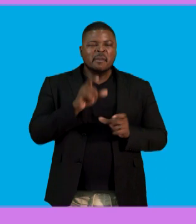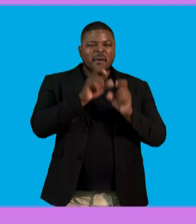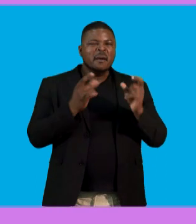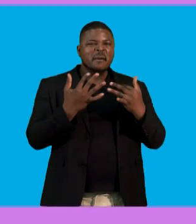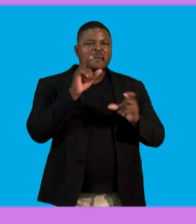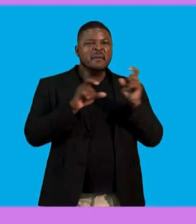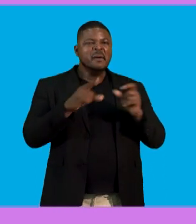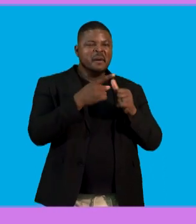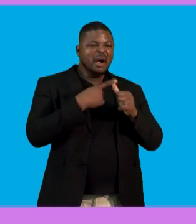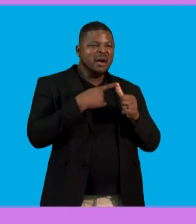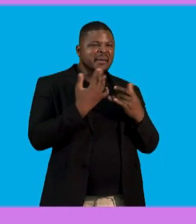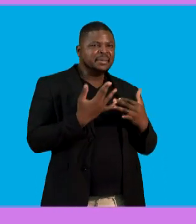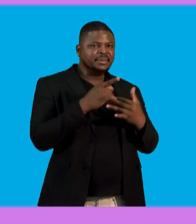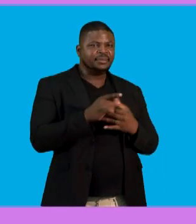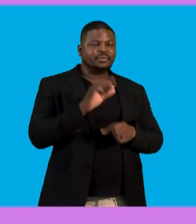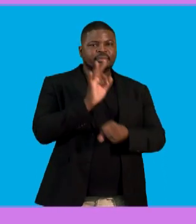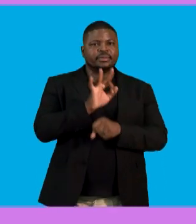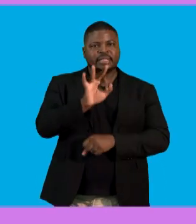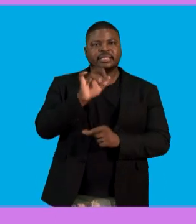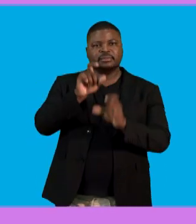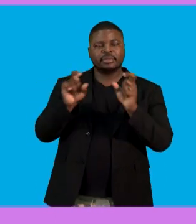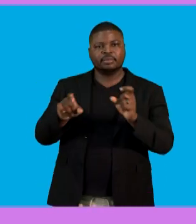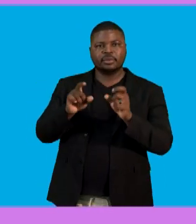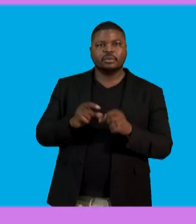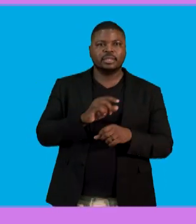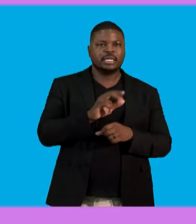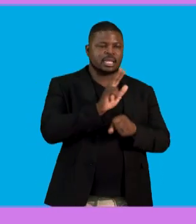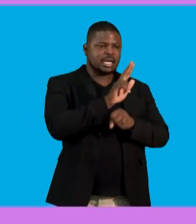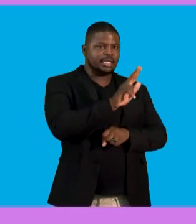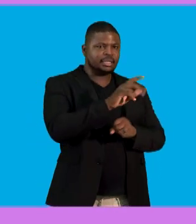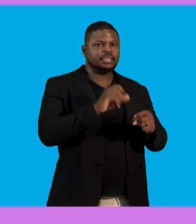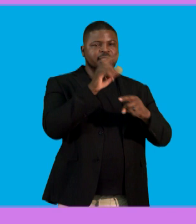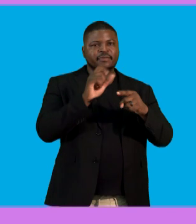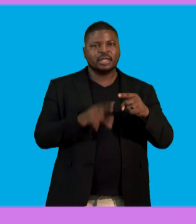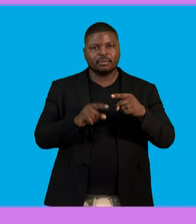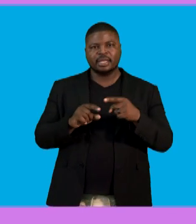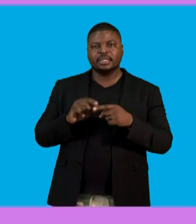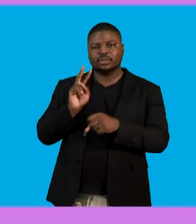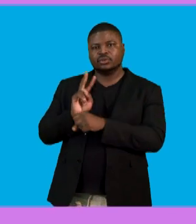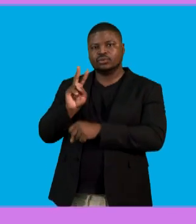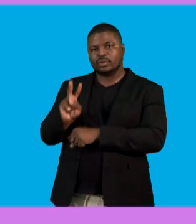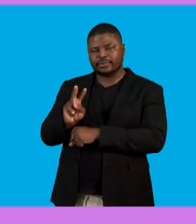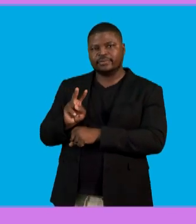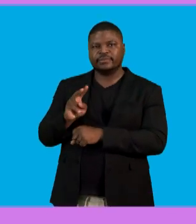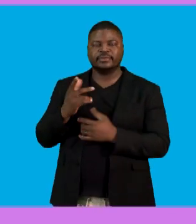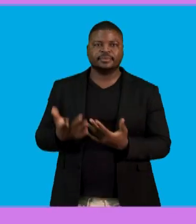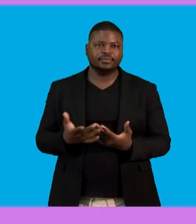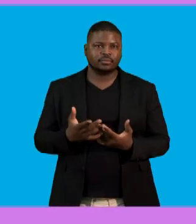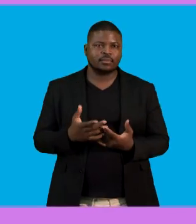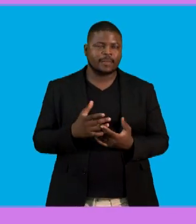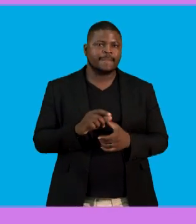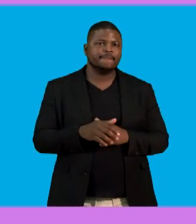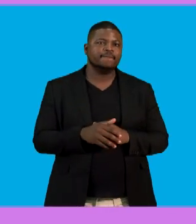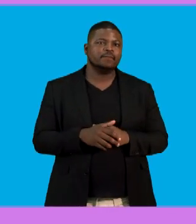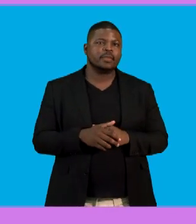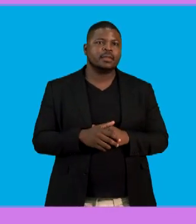people? So we say 18 people, we'll divide it by 12 people, so that people and people give us 1. Then we multiply by the